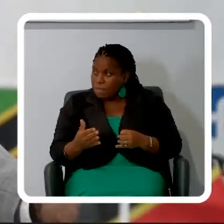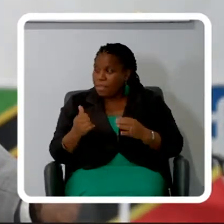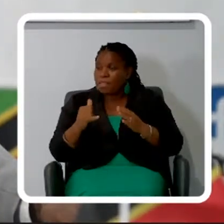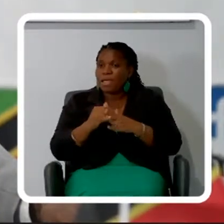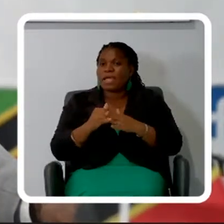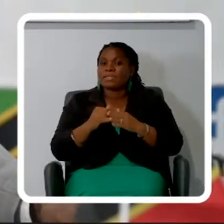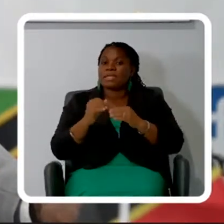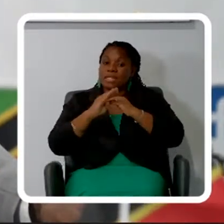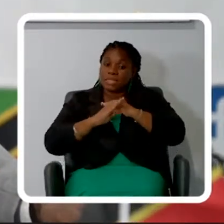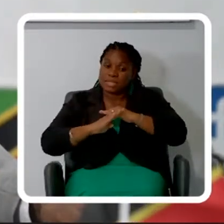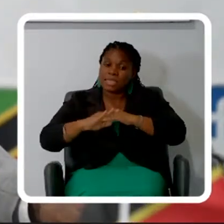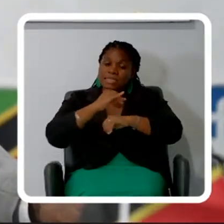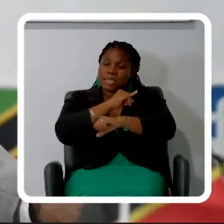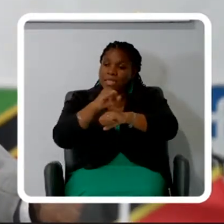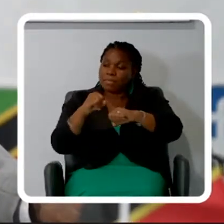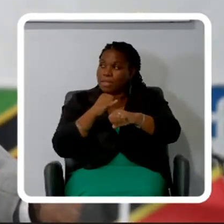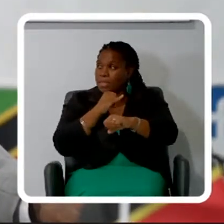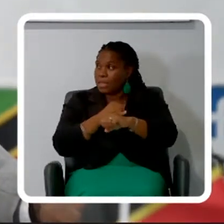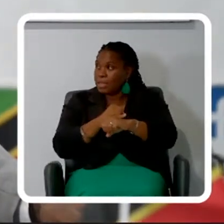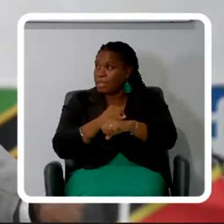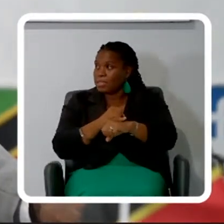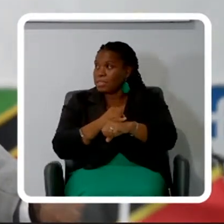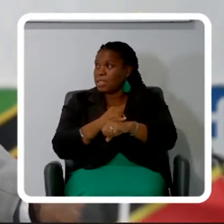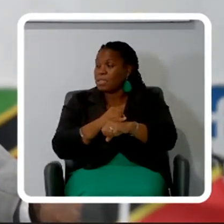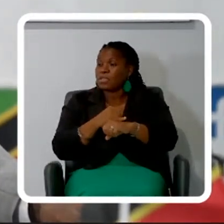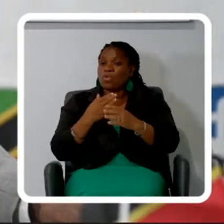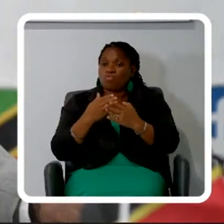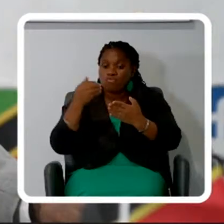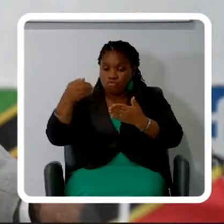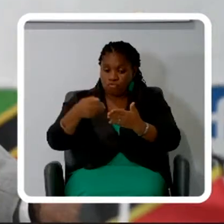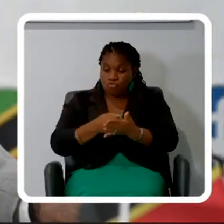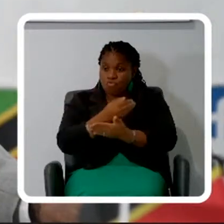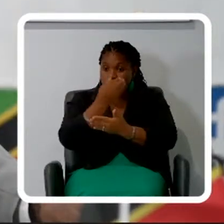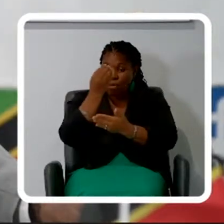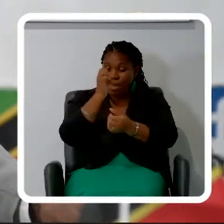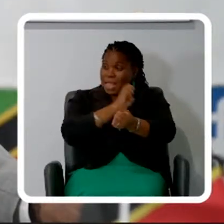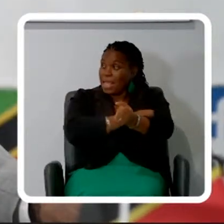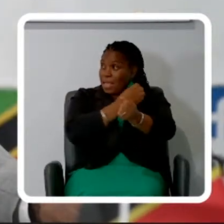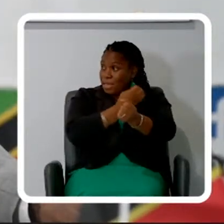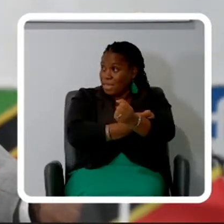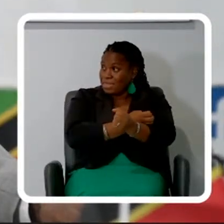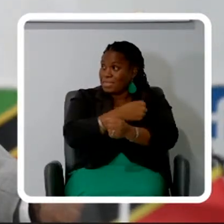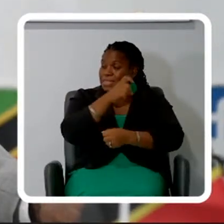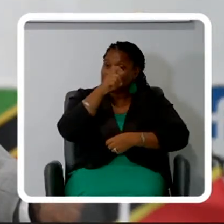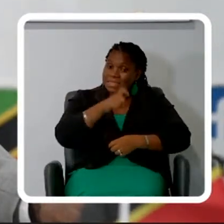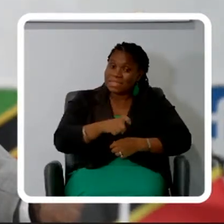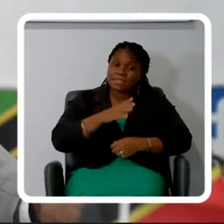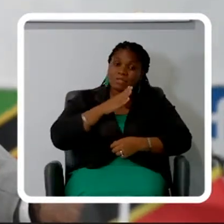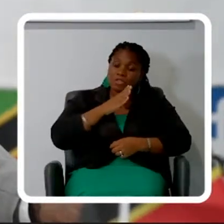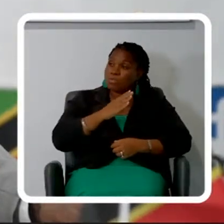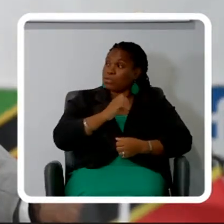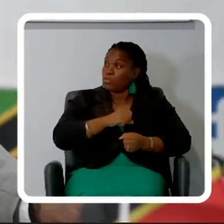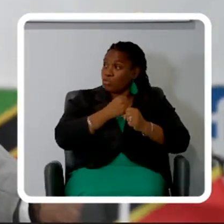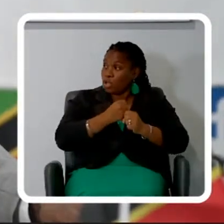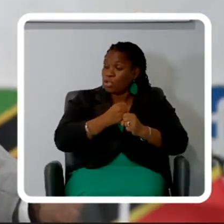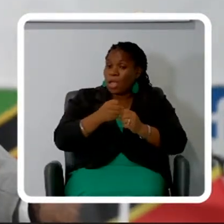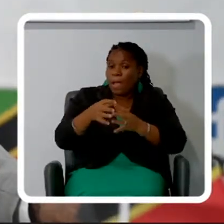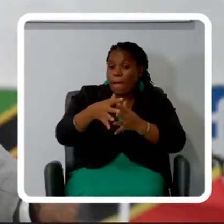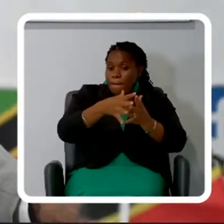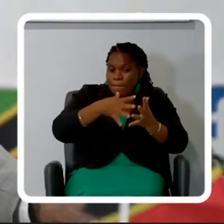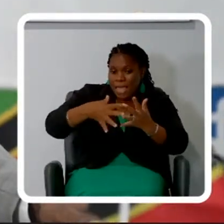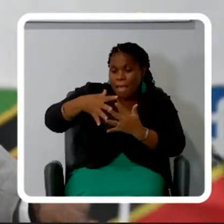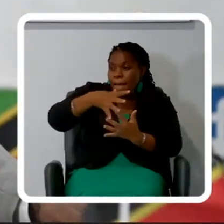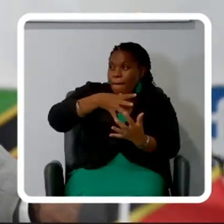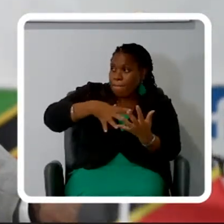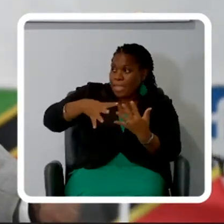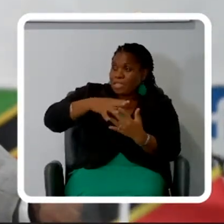sustainable island state, we have to get to it. Our renewable energy build out, we have to complete it, which will be a mix, I'm sure, of